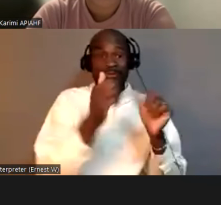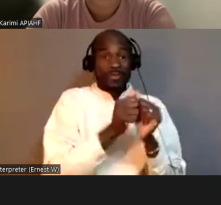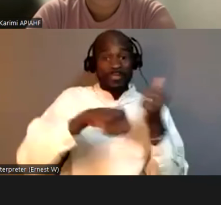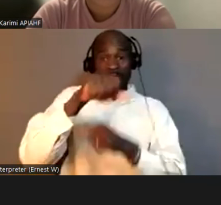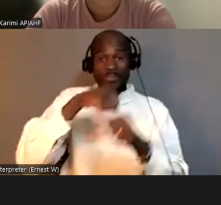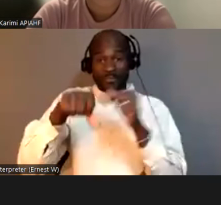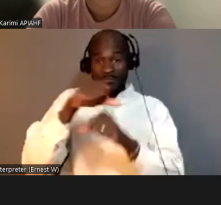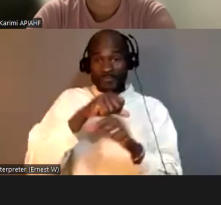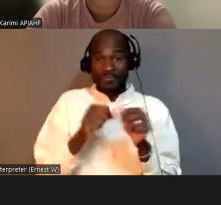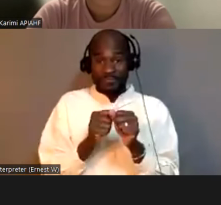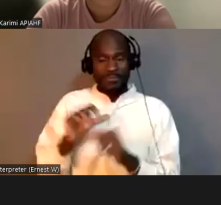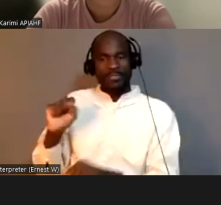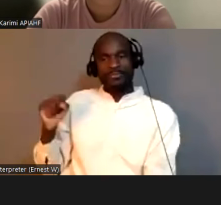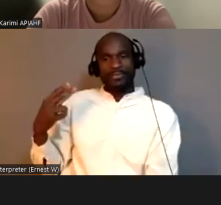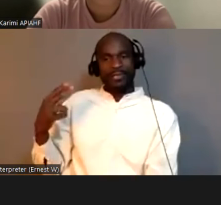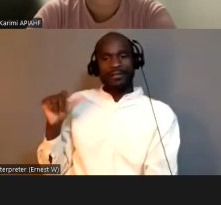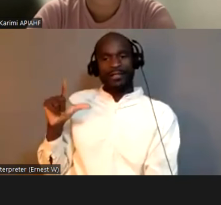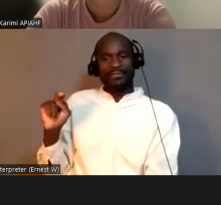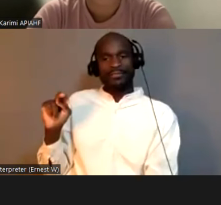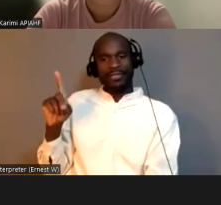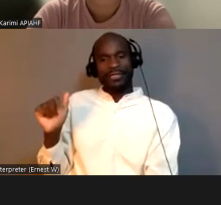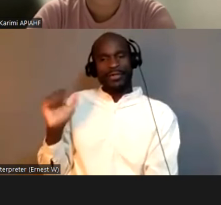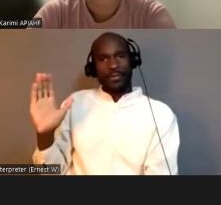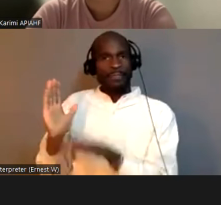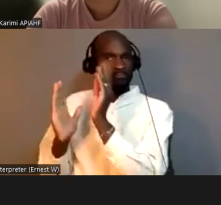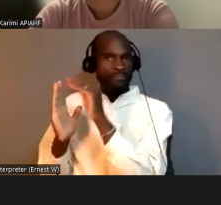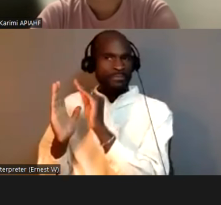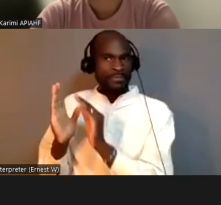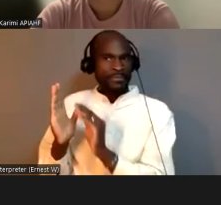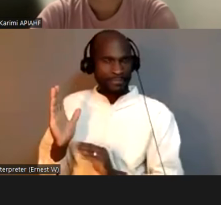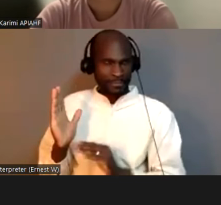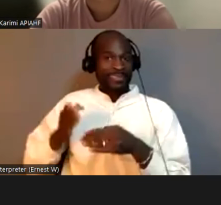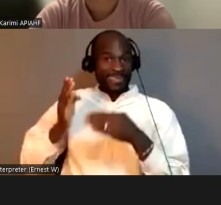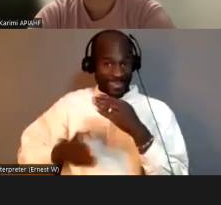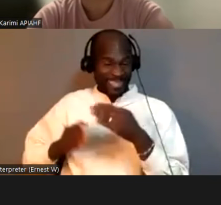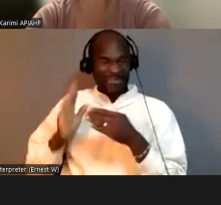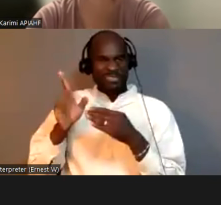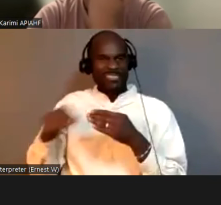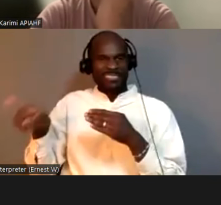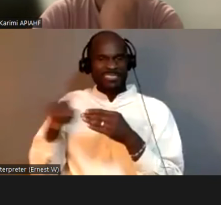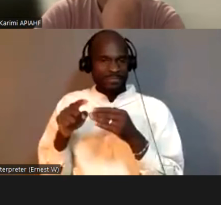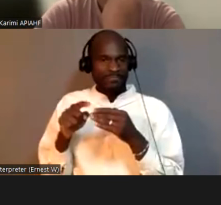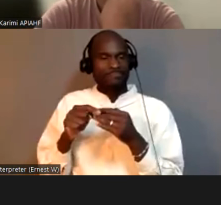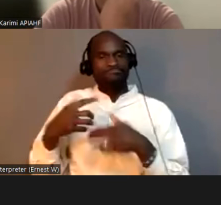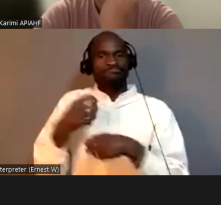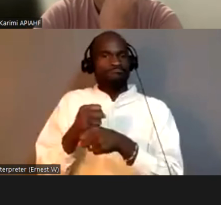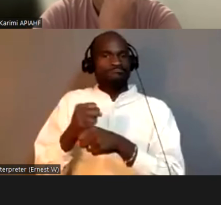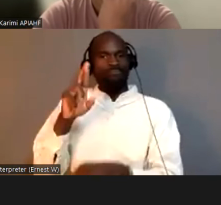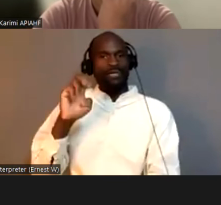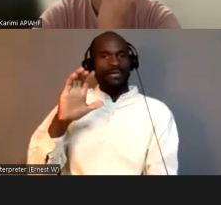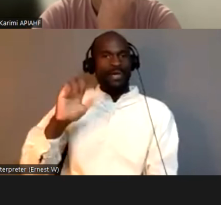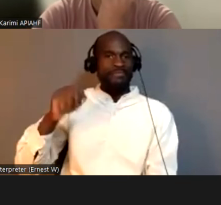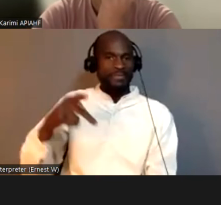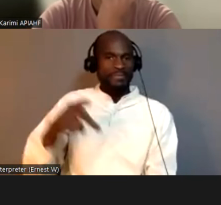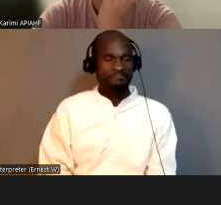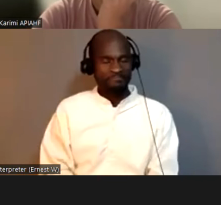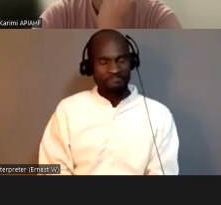she'll provide a recap at the end. Let's see. I